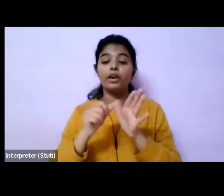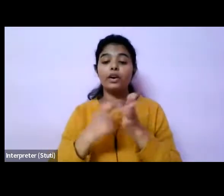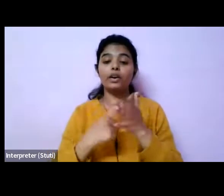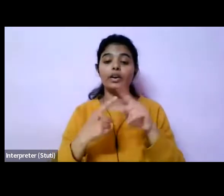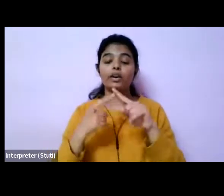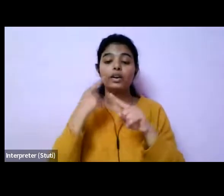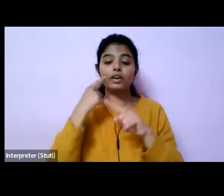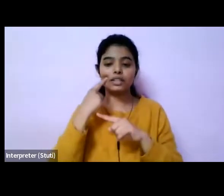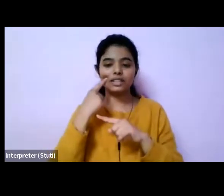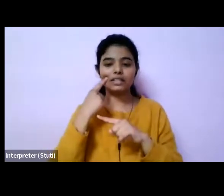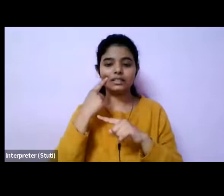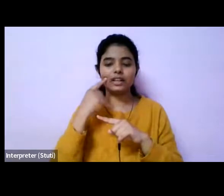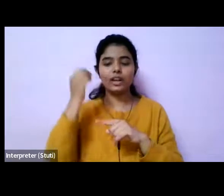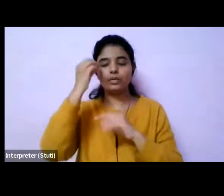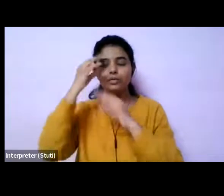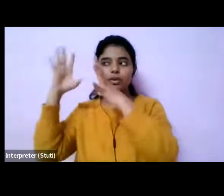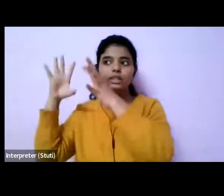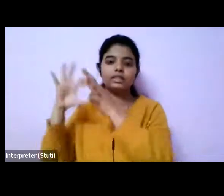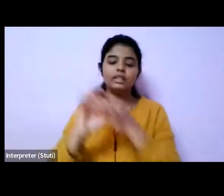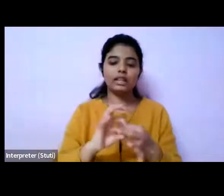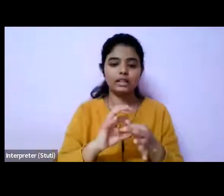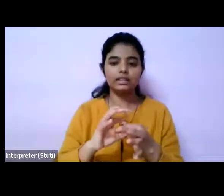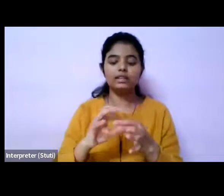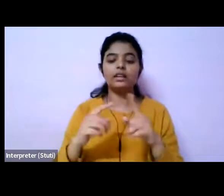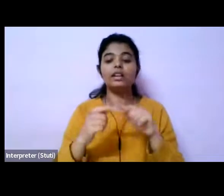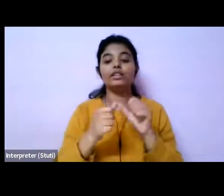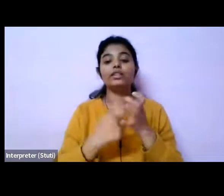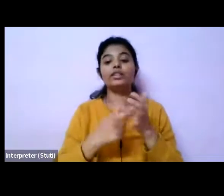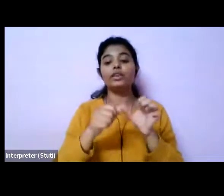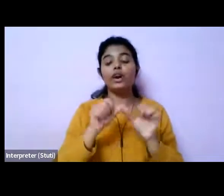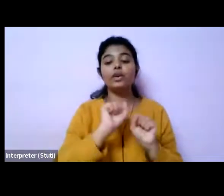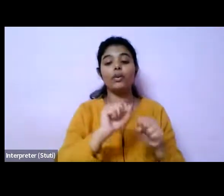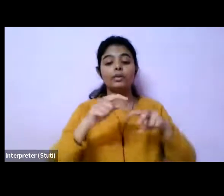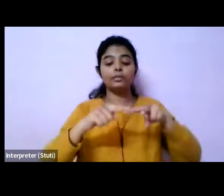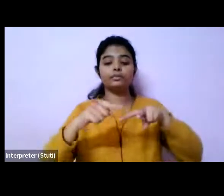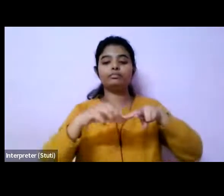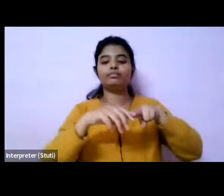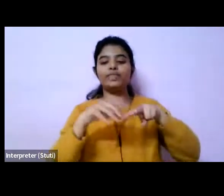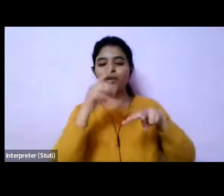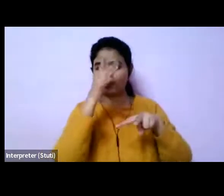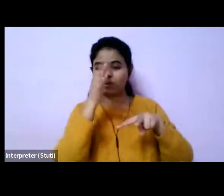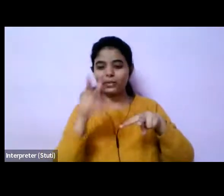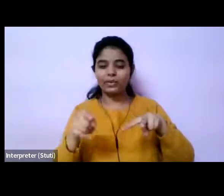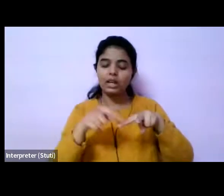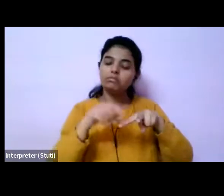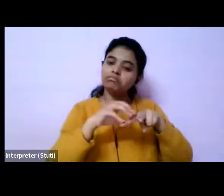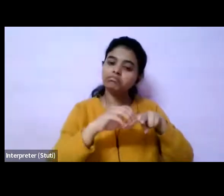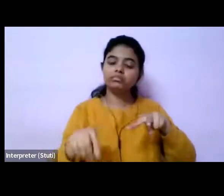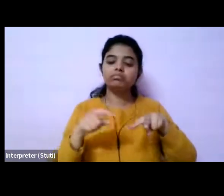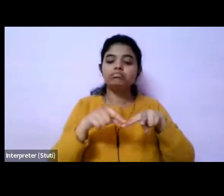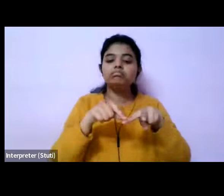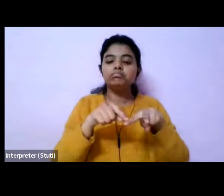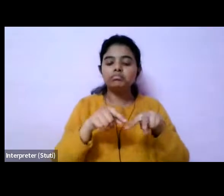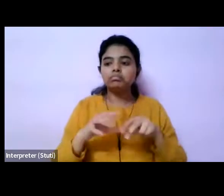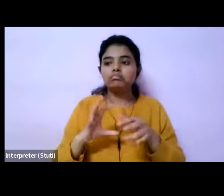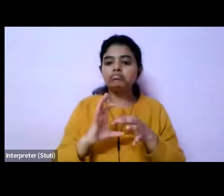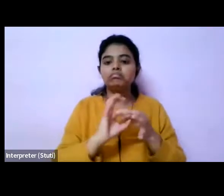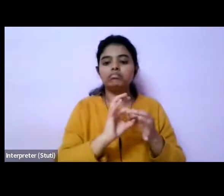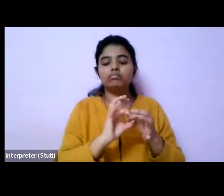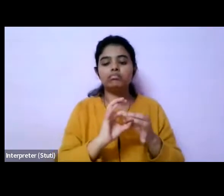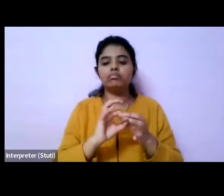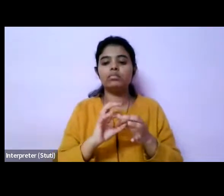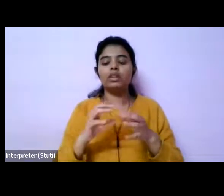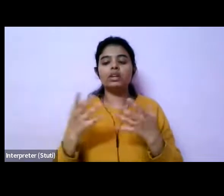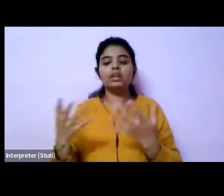her daughter. Simultaneously, Tara's artificial leg is a repeated reminder of Bharati's consent to donate